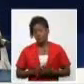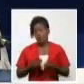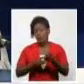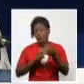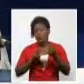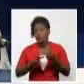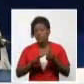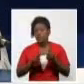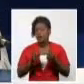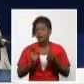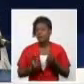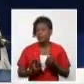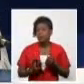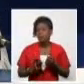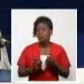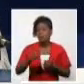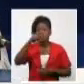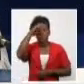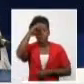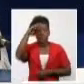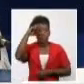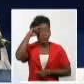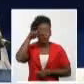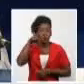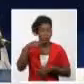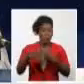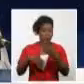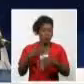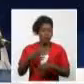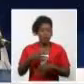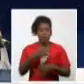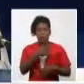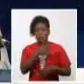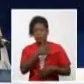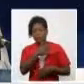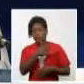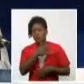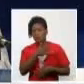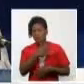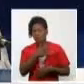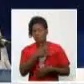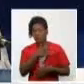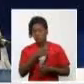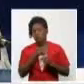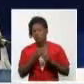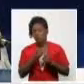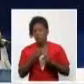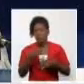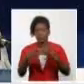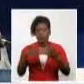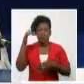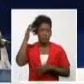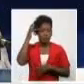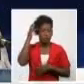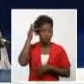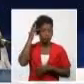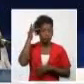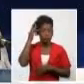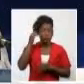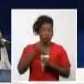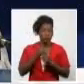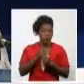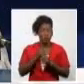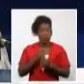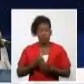She had respiratory problems with many complications, and ultimately yesterday she went into cardiorespiratory